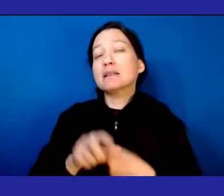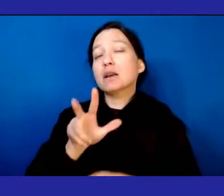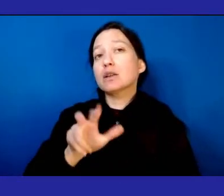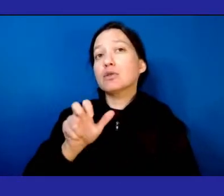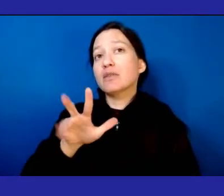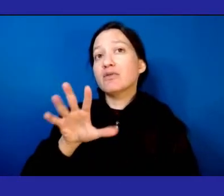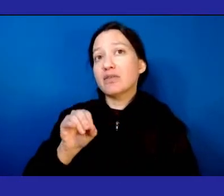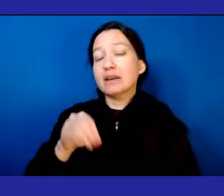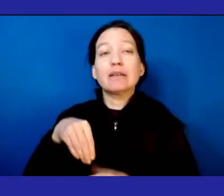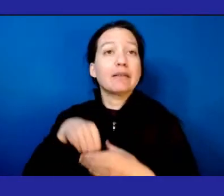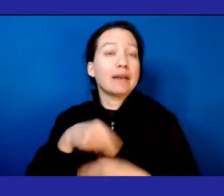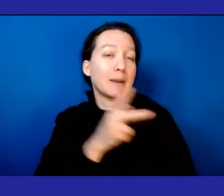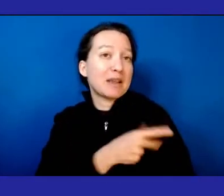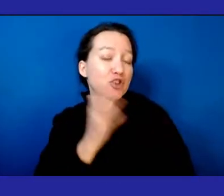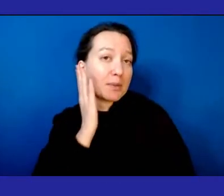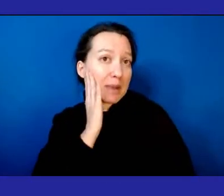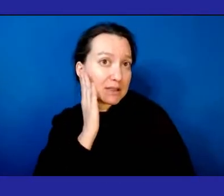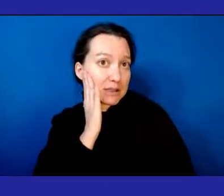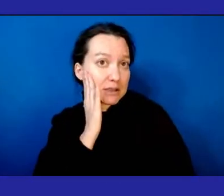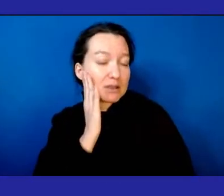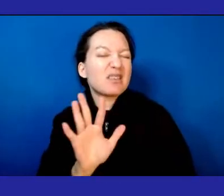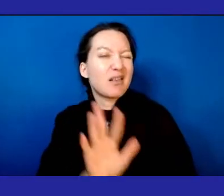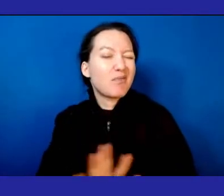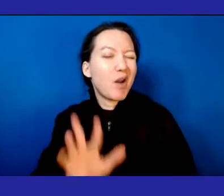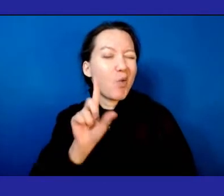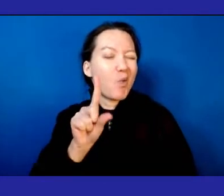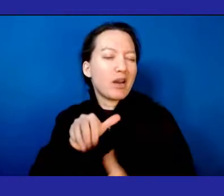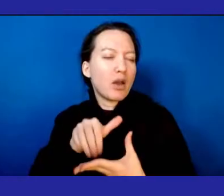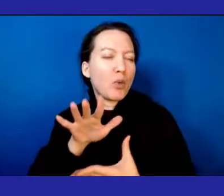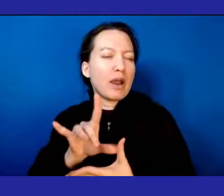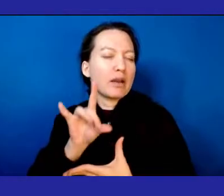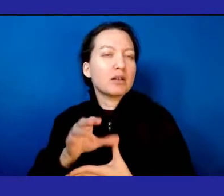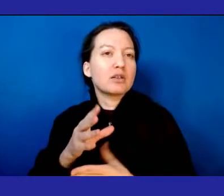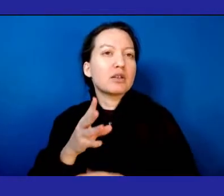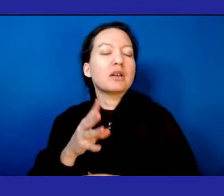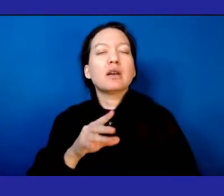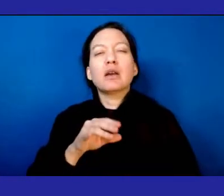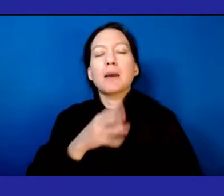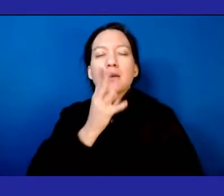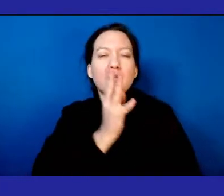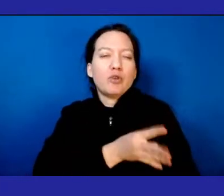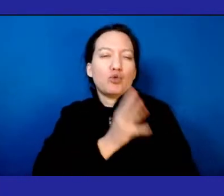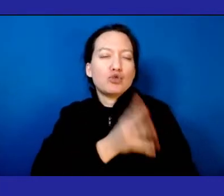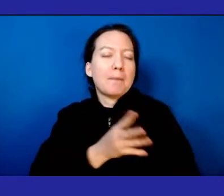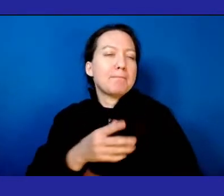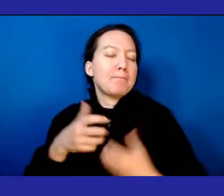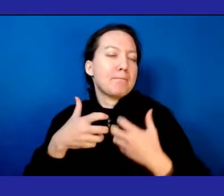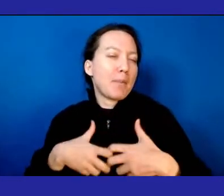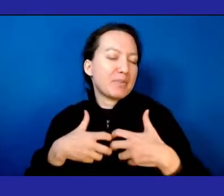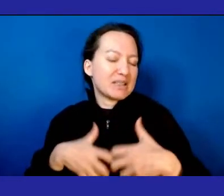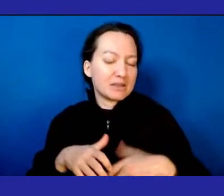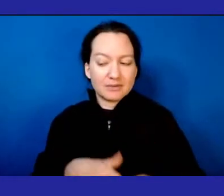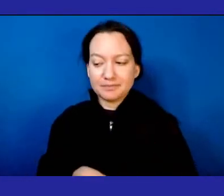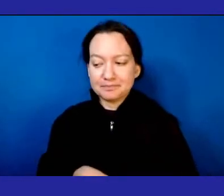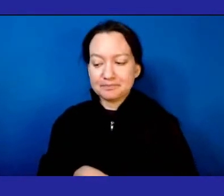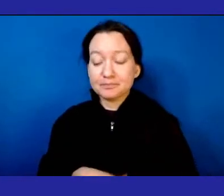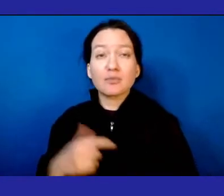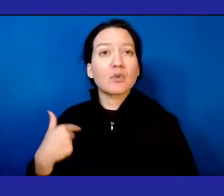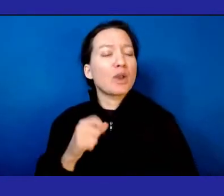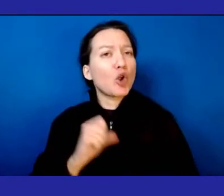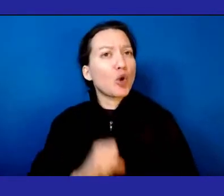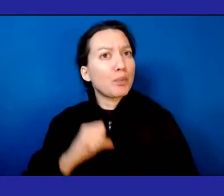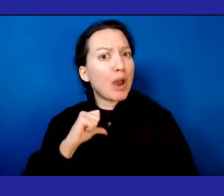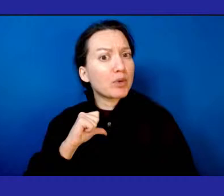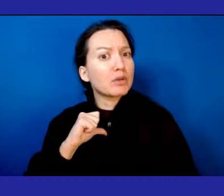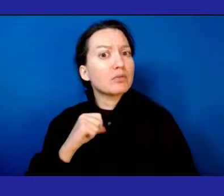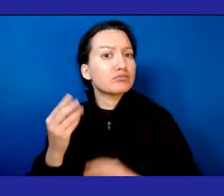350 inpatient beds and about 1,800 infusion pumps. We are very proud to